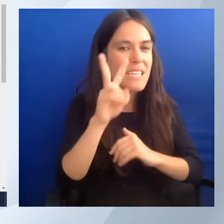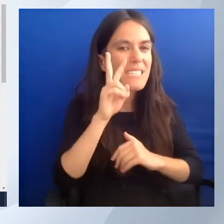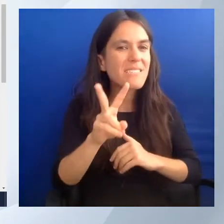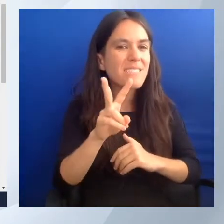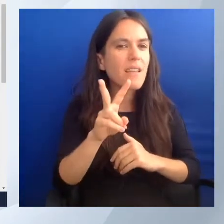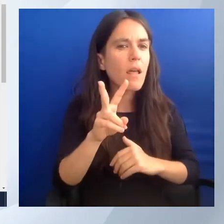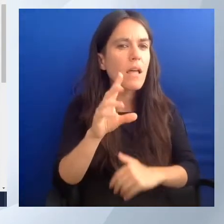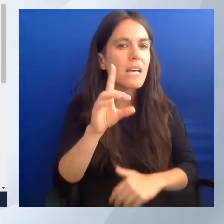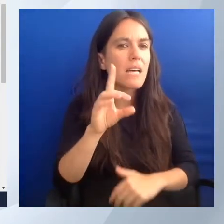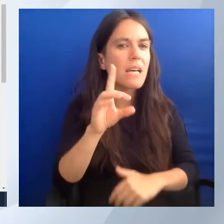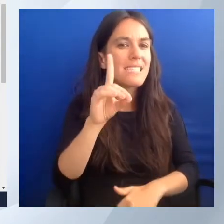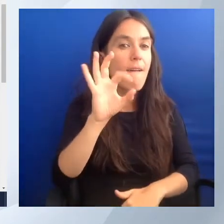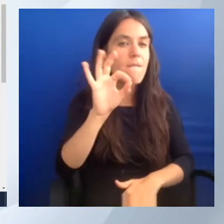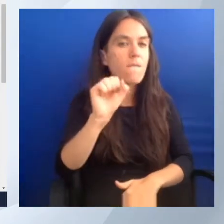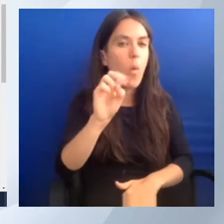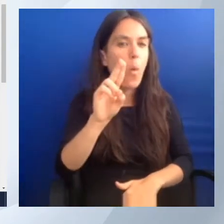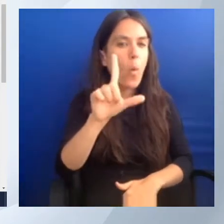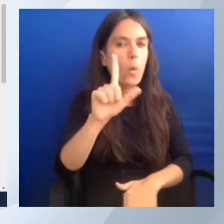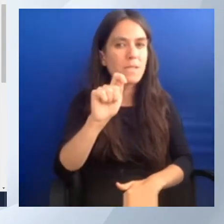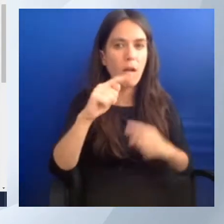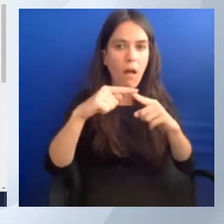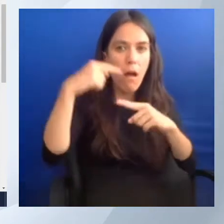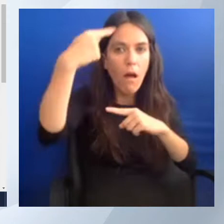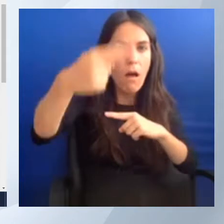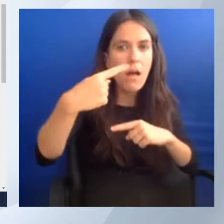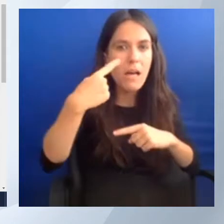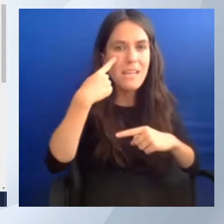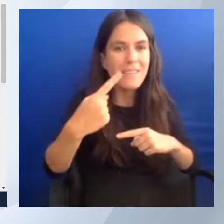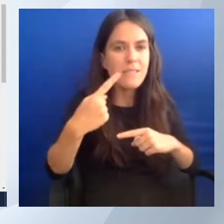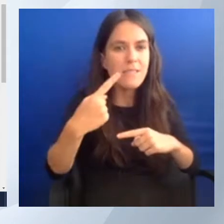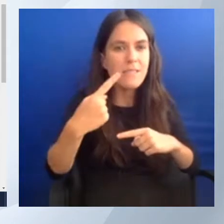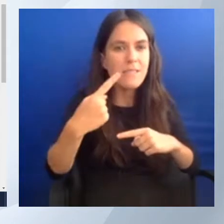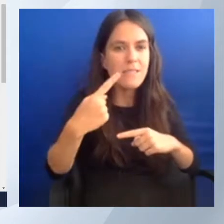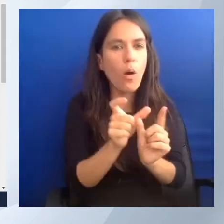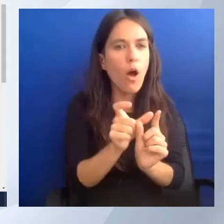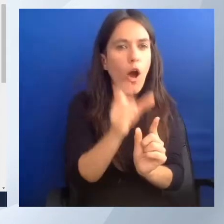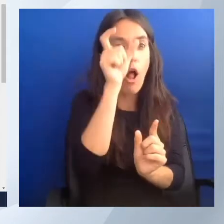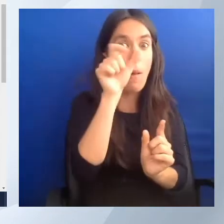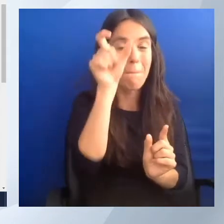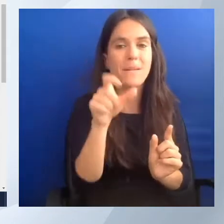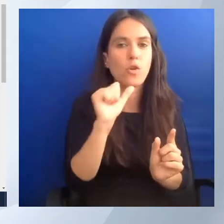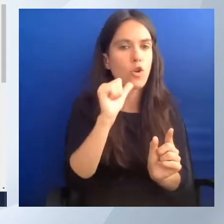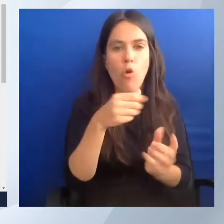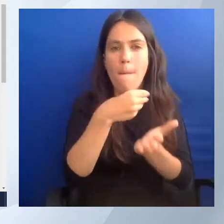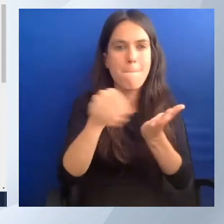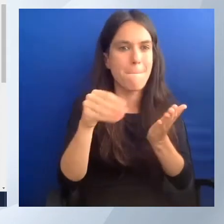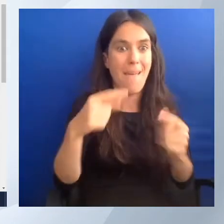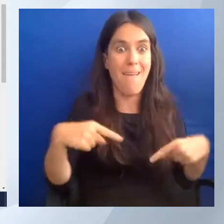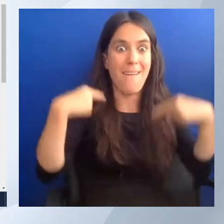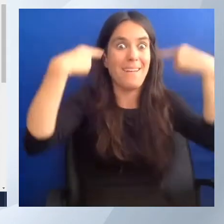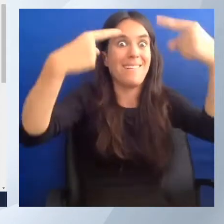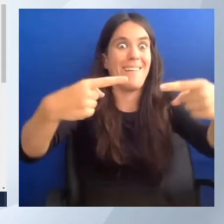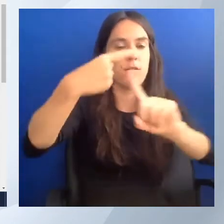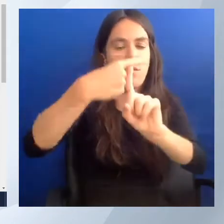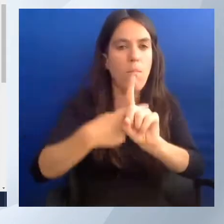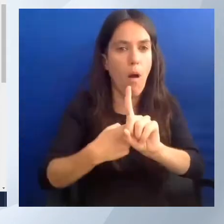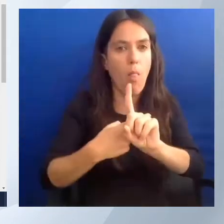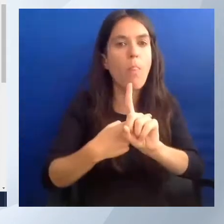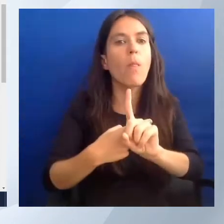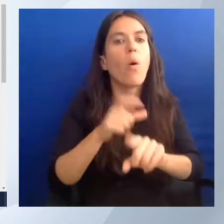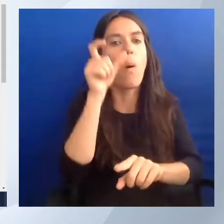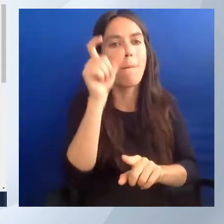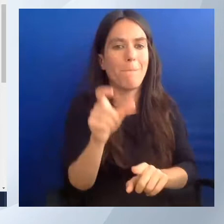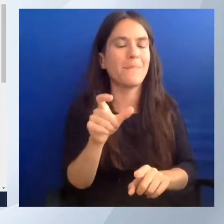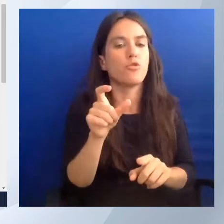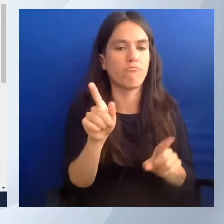column that contains a 1 for a person is not going to pay their credit cards. The person is going to default,